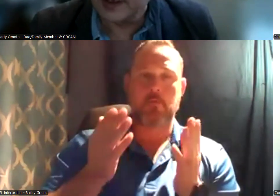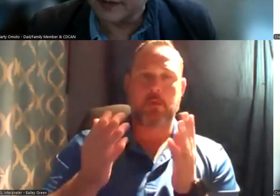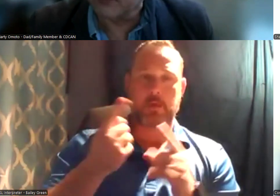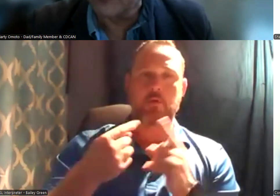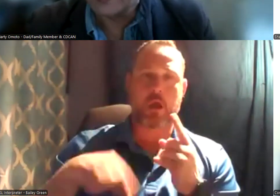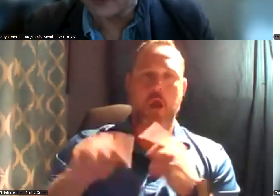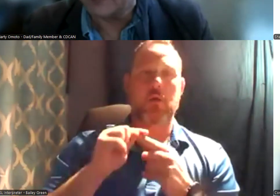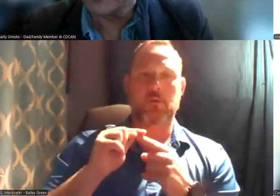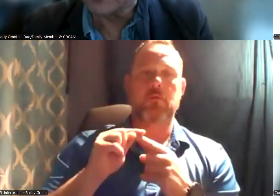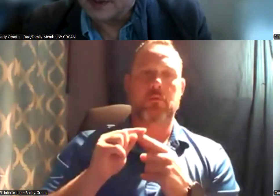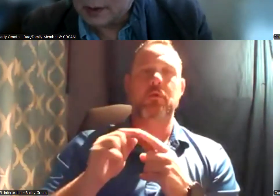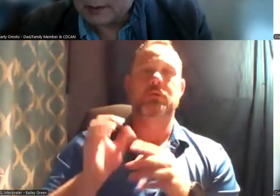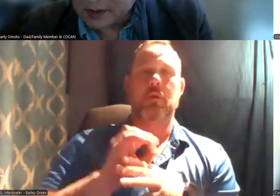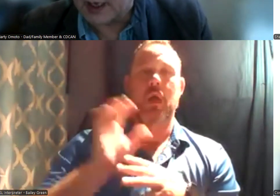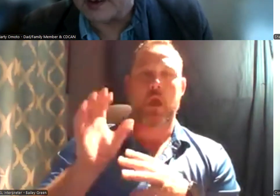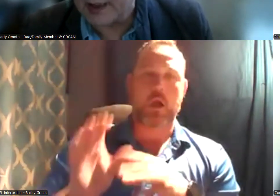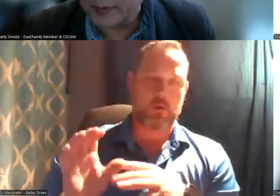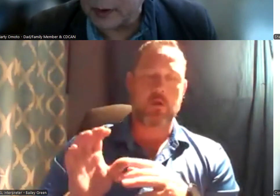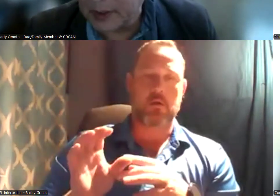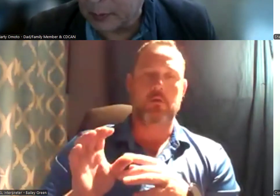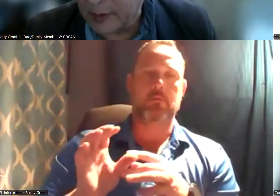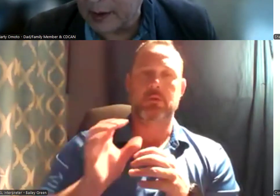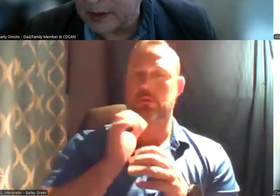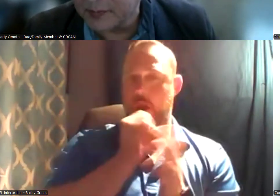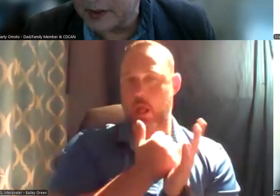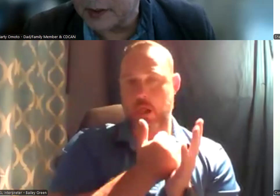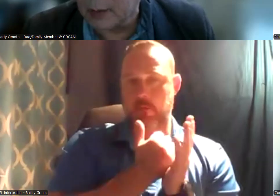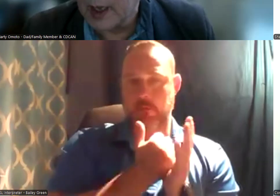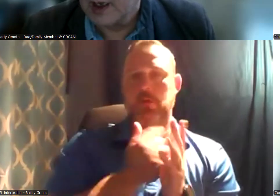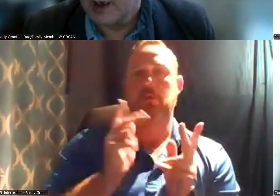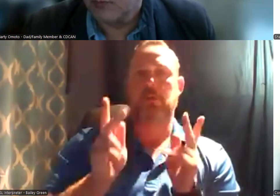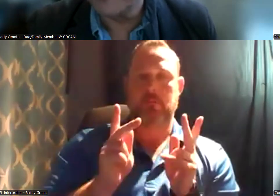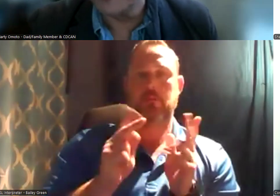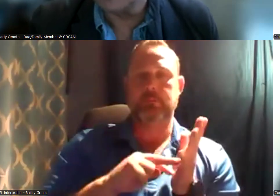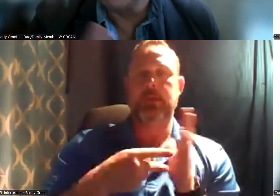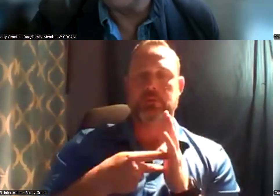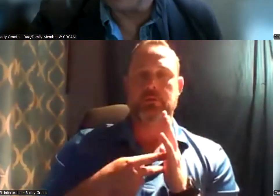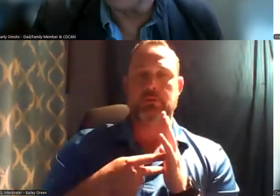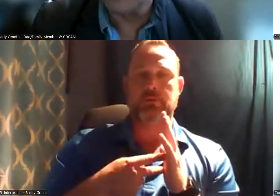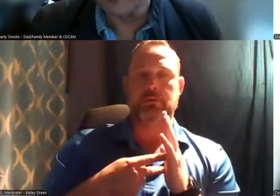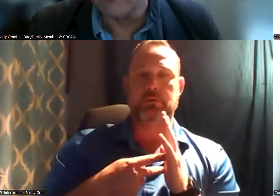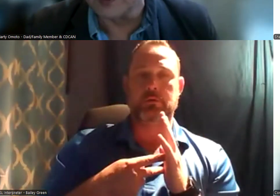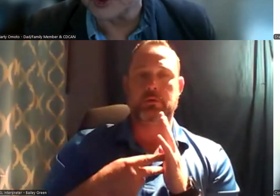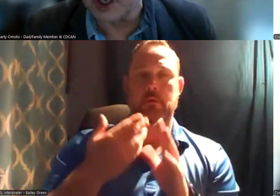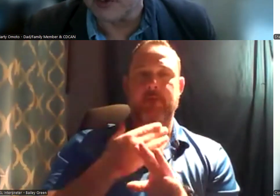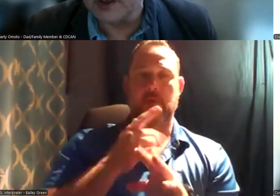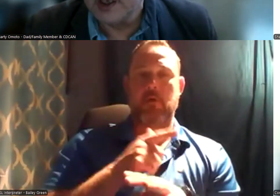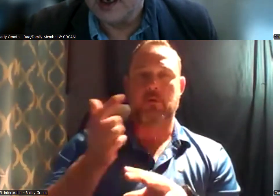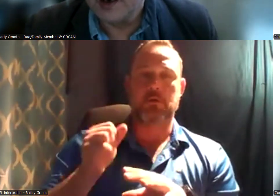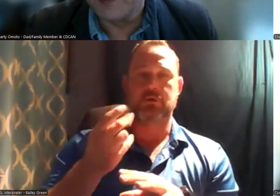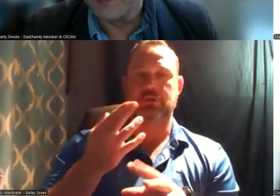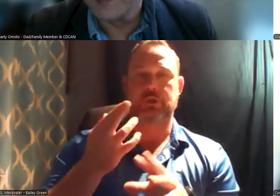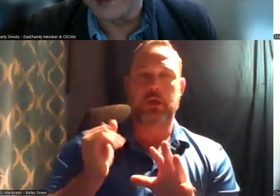it, and therefore the outcome is not helping the people that is meant to help. One thing, and before I turn it back over to